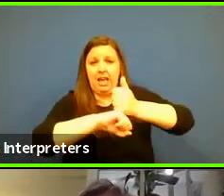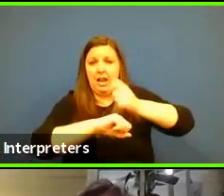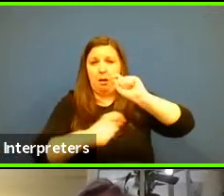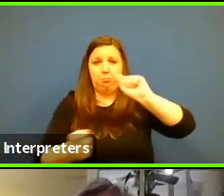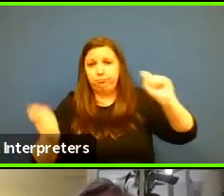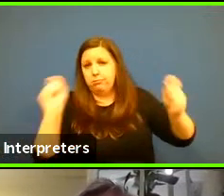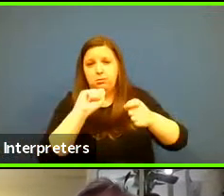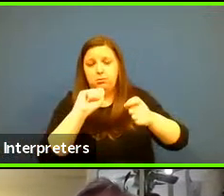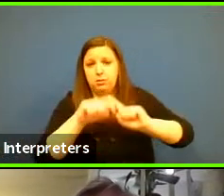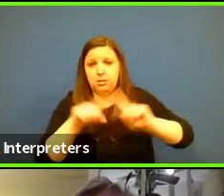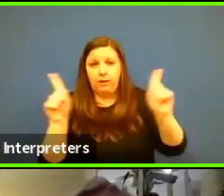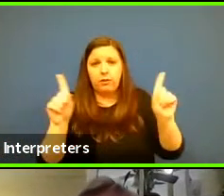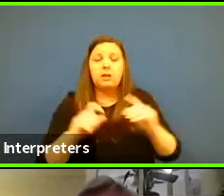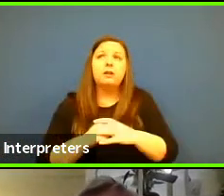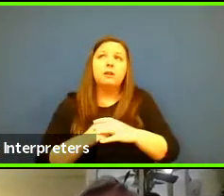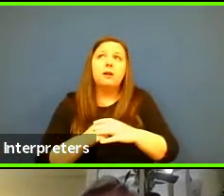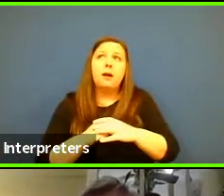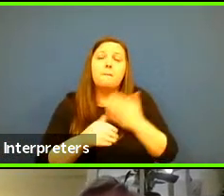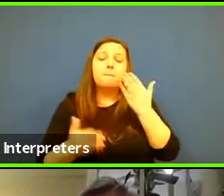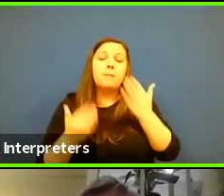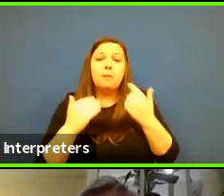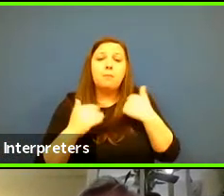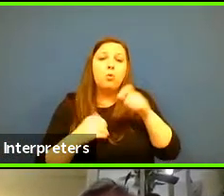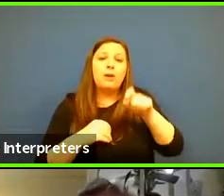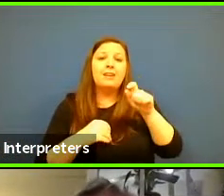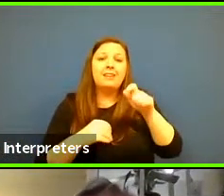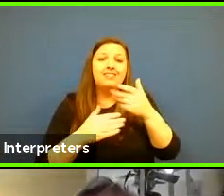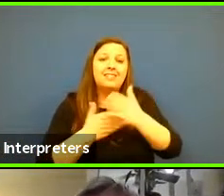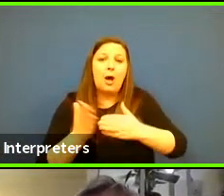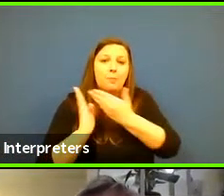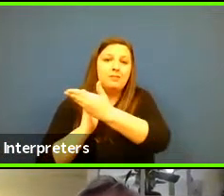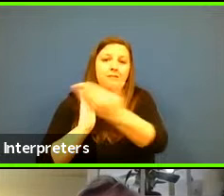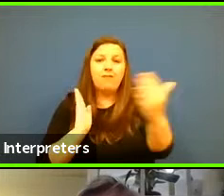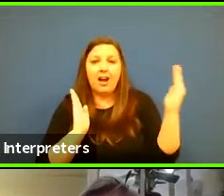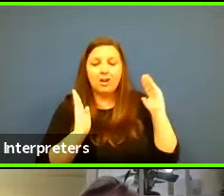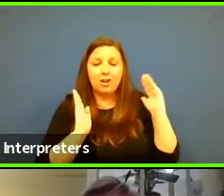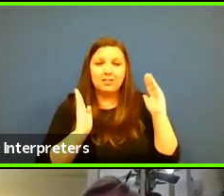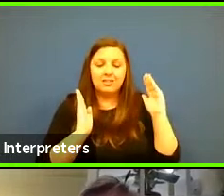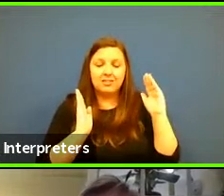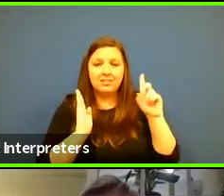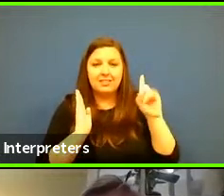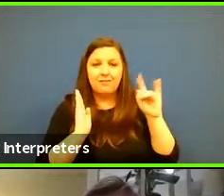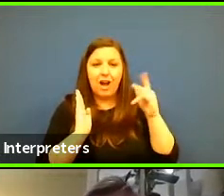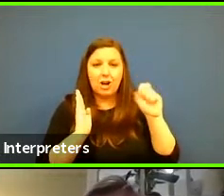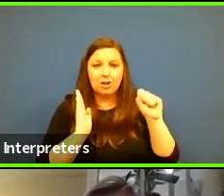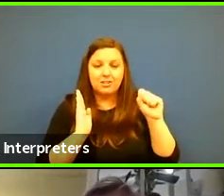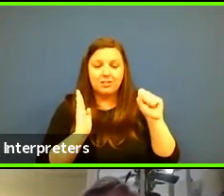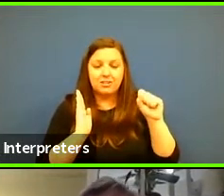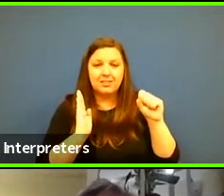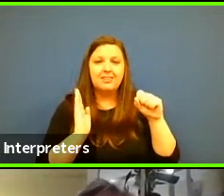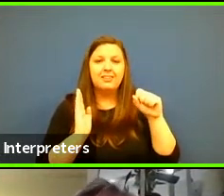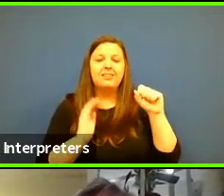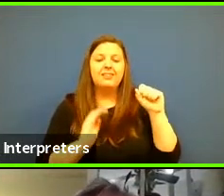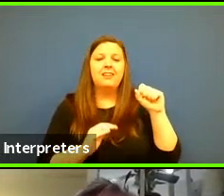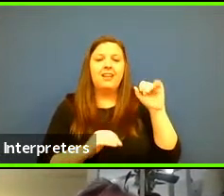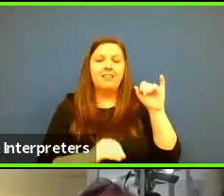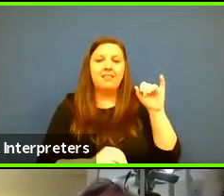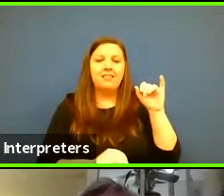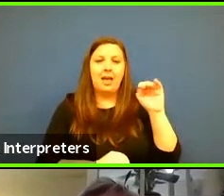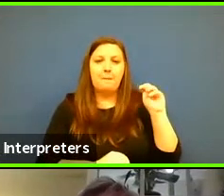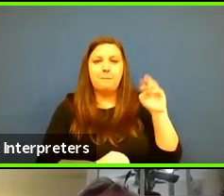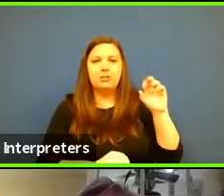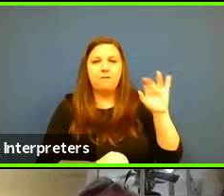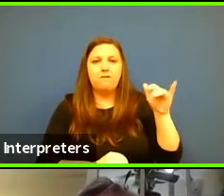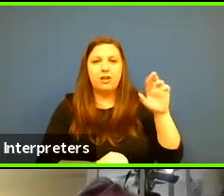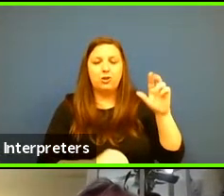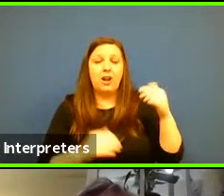And maybe we need some of those dividers that Dexter has. So, I mean, there are